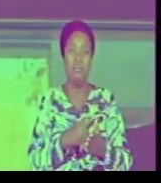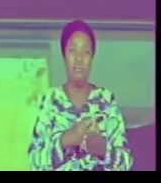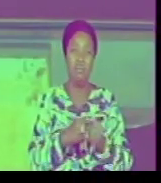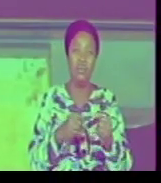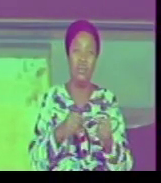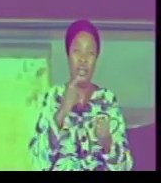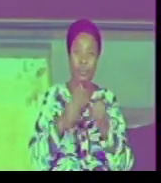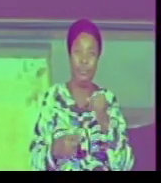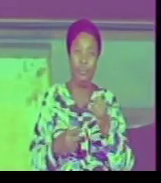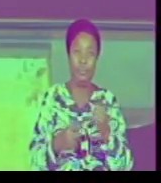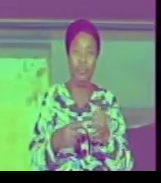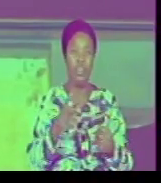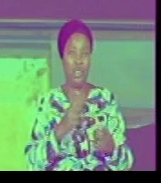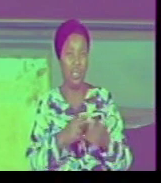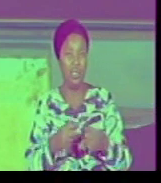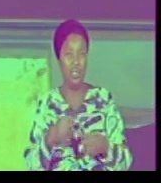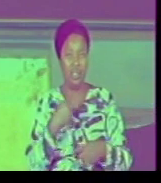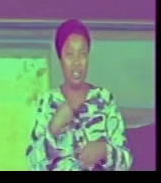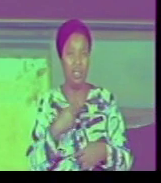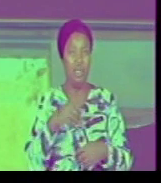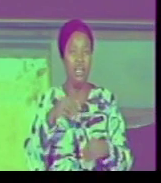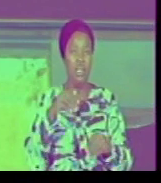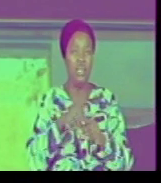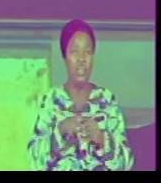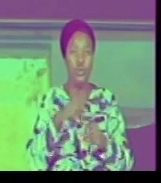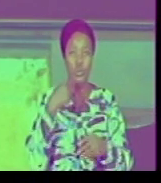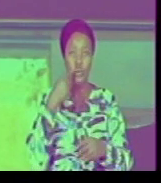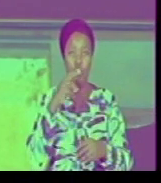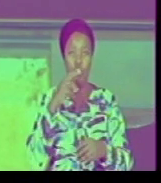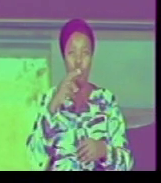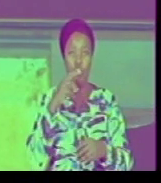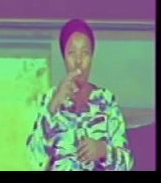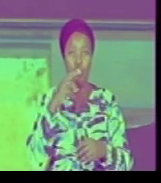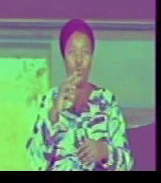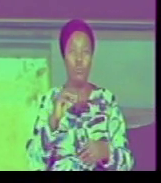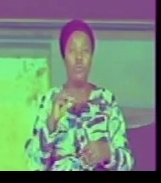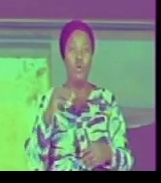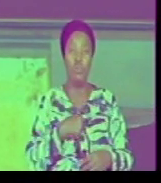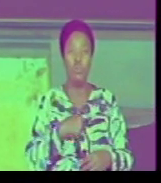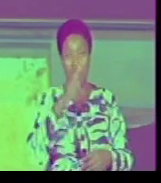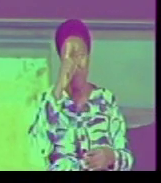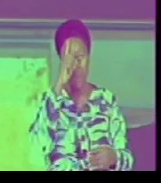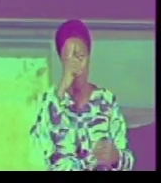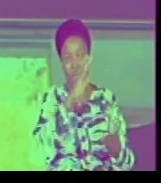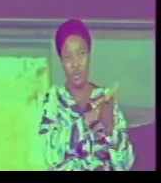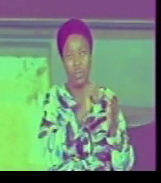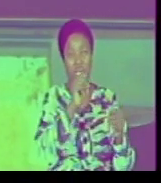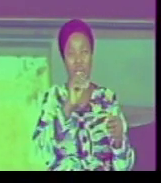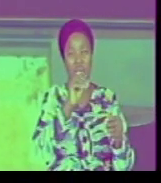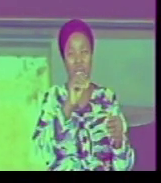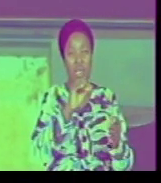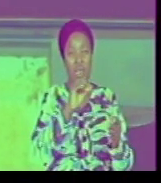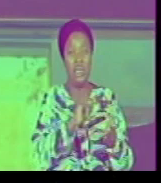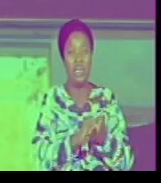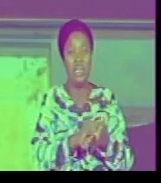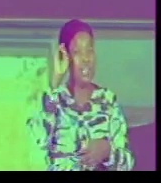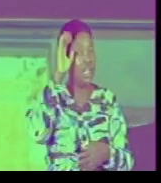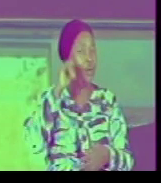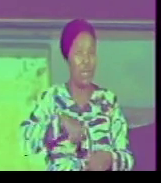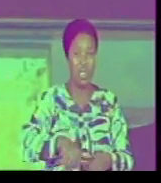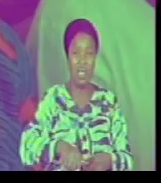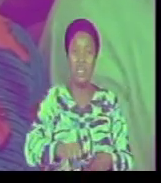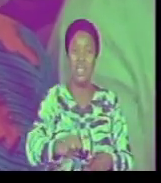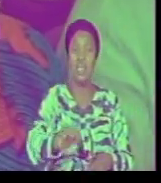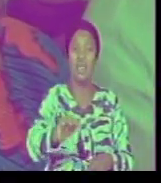in whom we trust that you will yet, I can't hear our